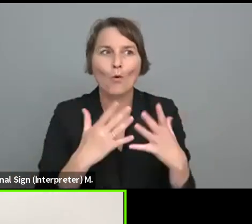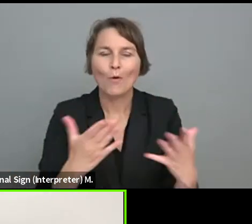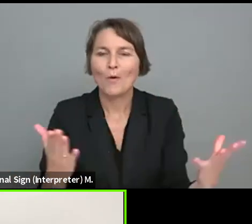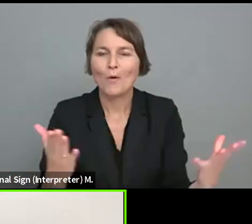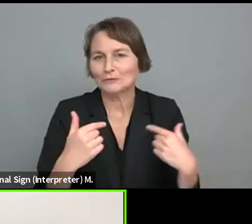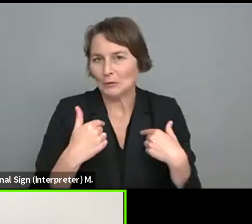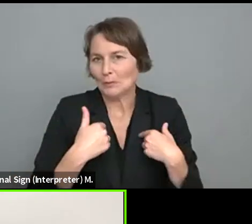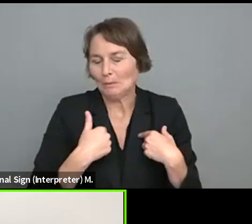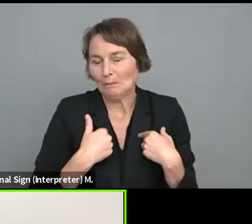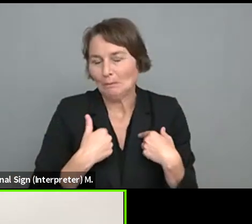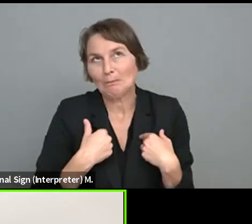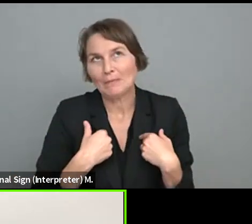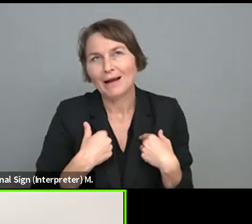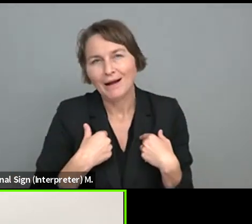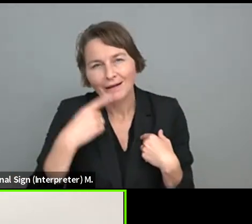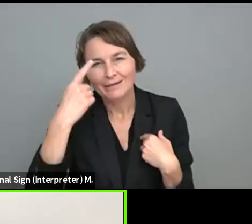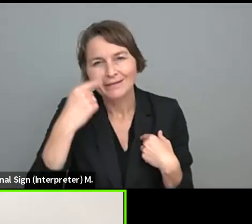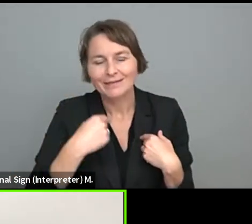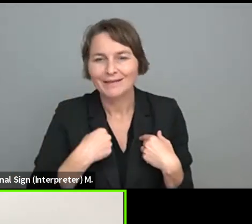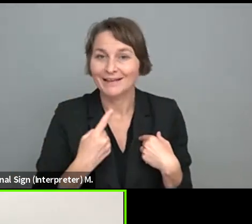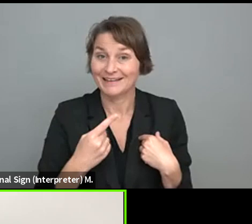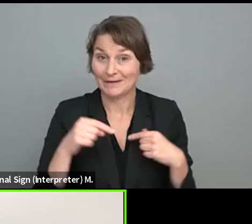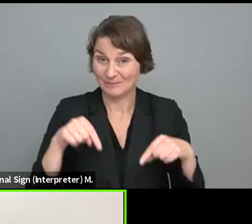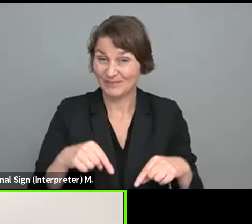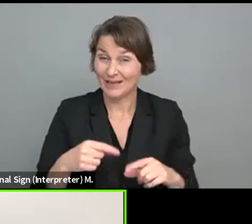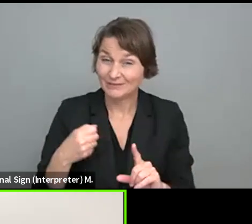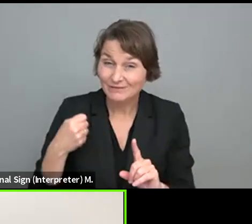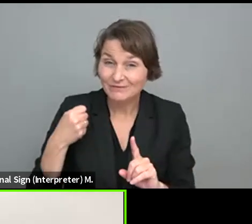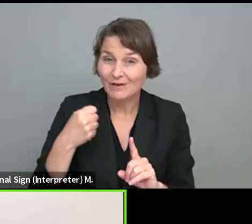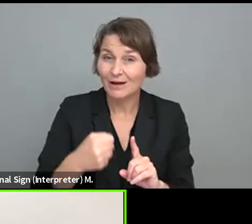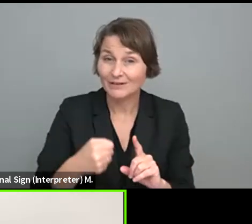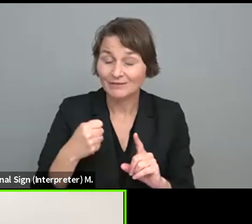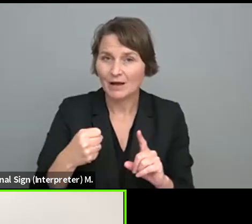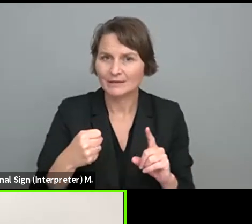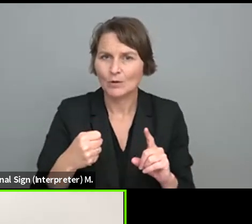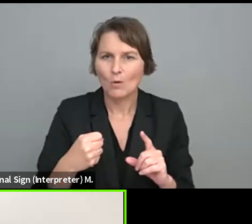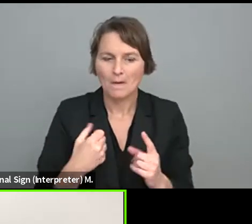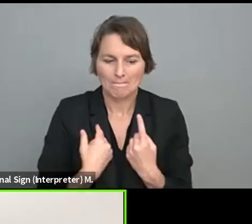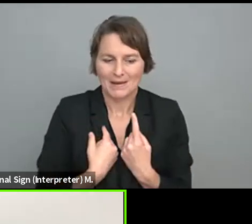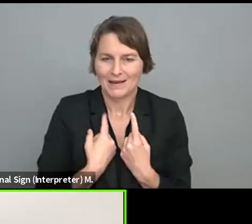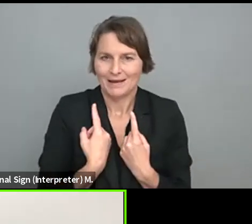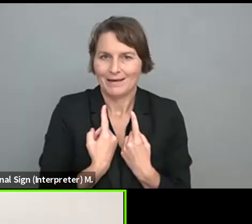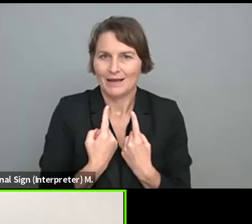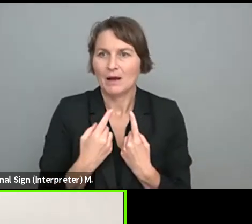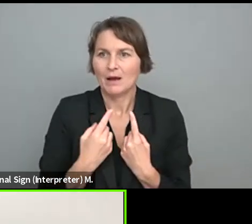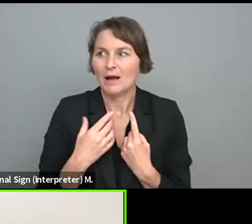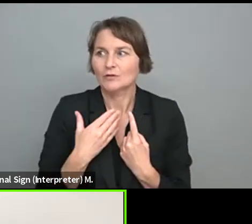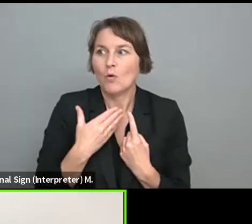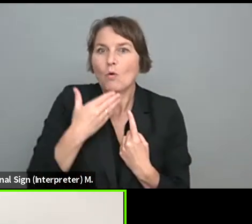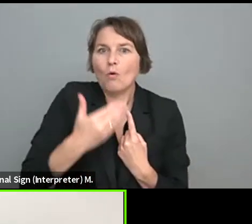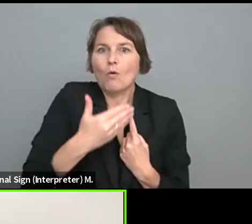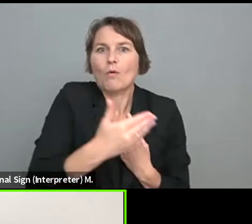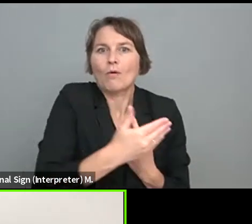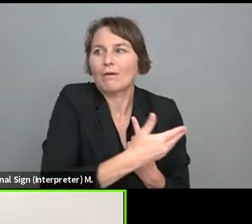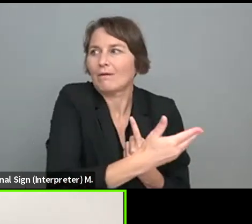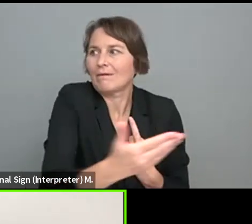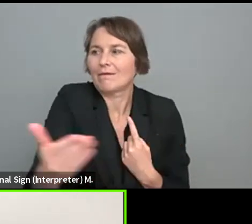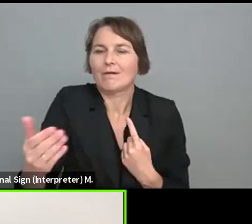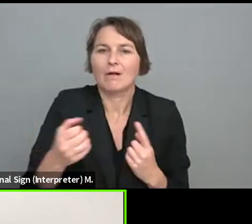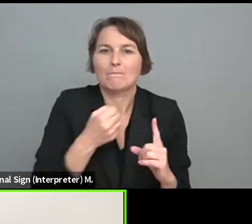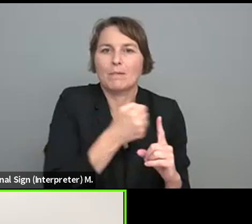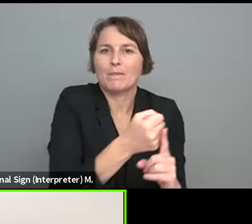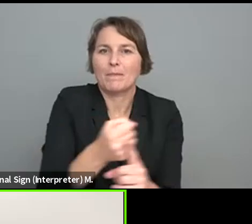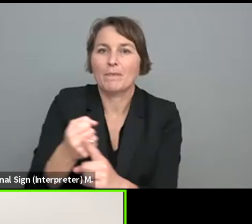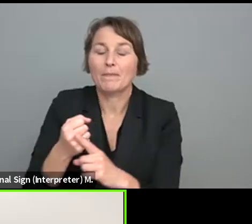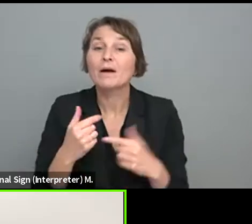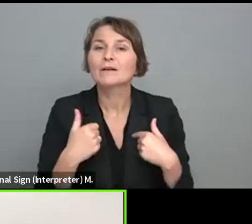of realized this fight goes so far beyond me. And the best parts of it will most likely go to